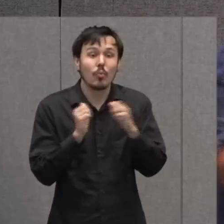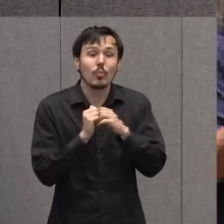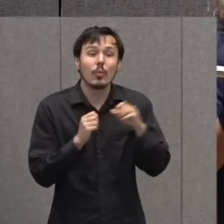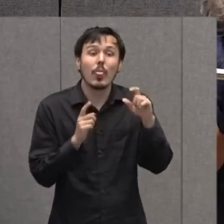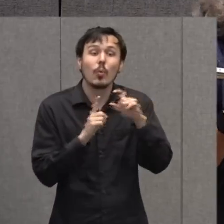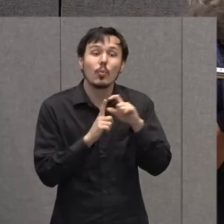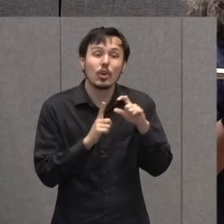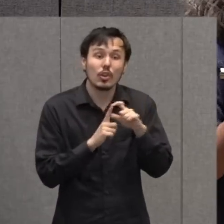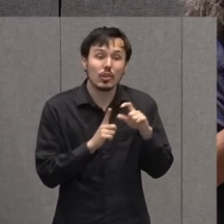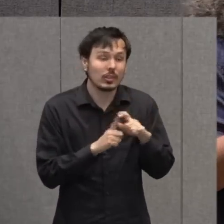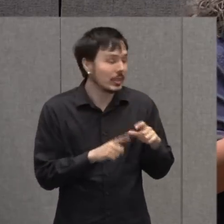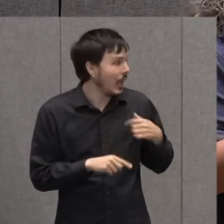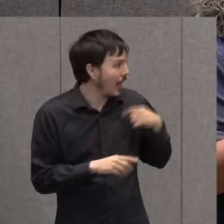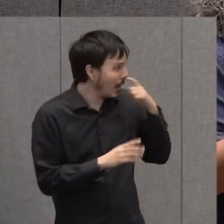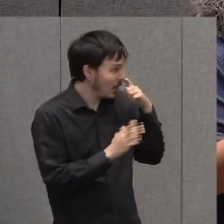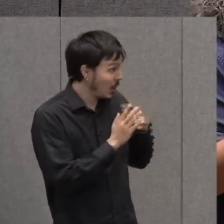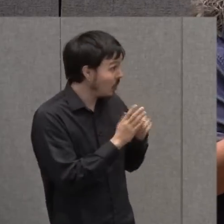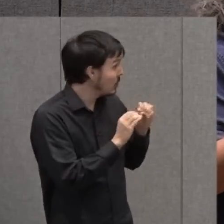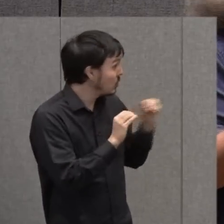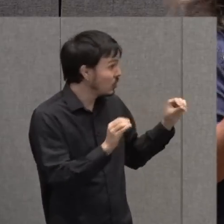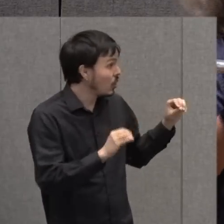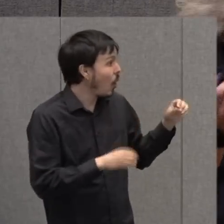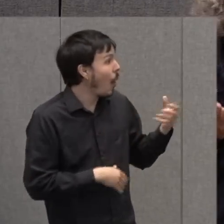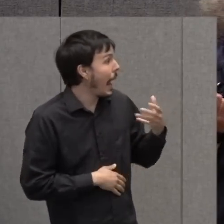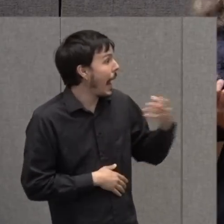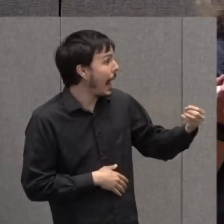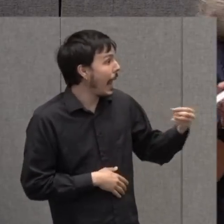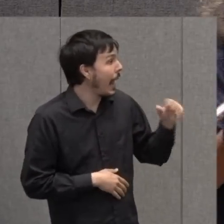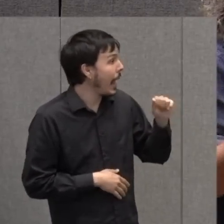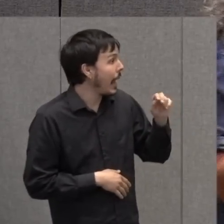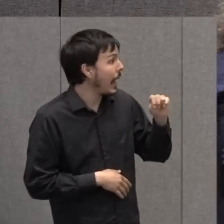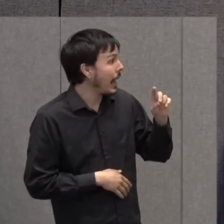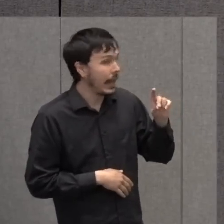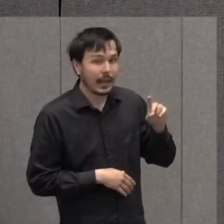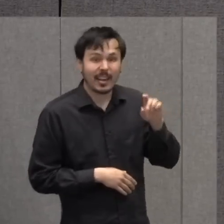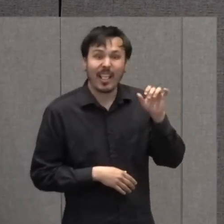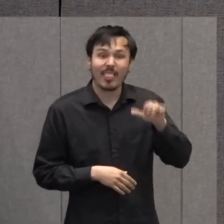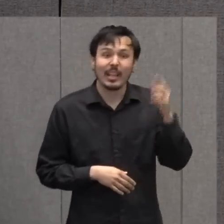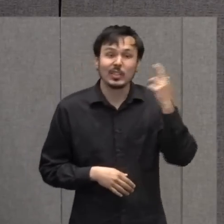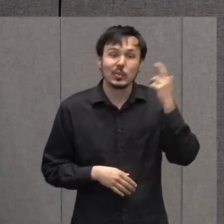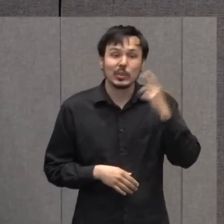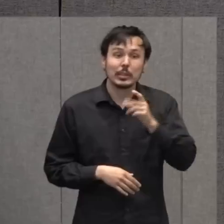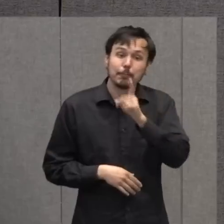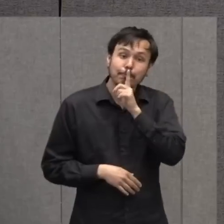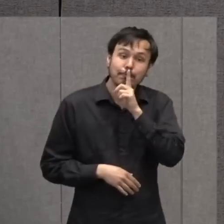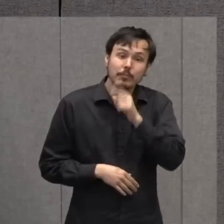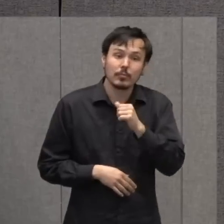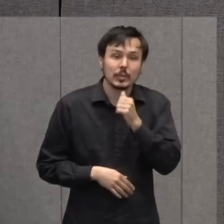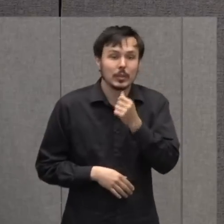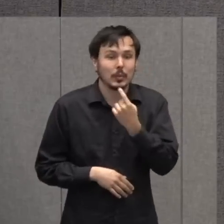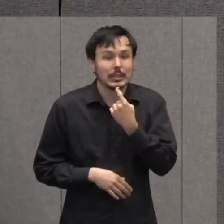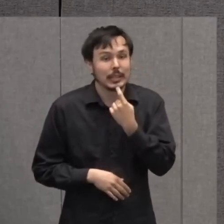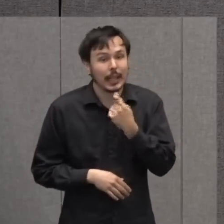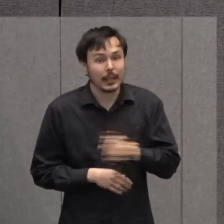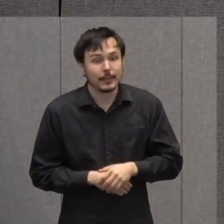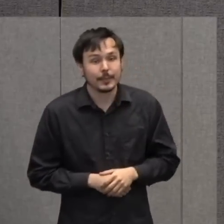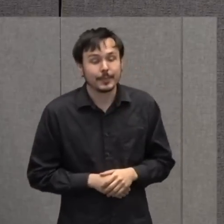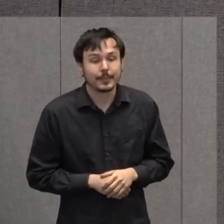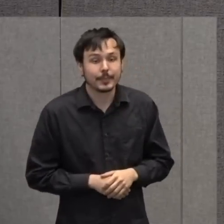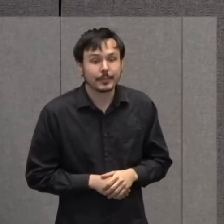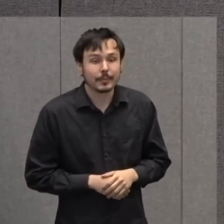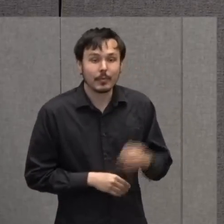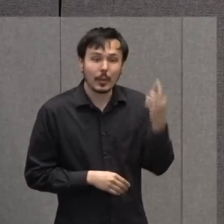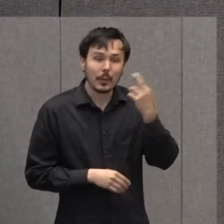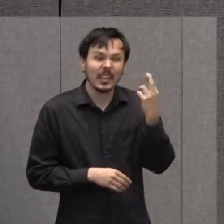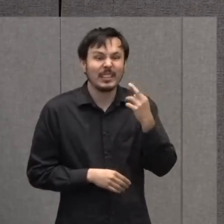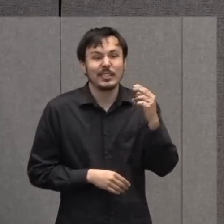457. And I noticed there's no and there. There's no and. That's why we don't say it. That's why we don't say it exactly.